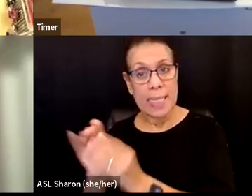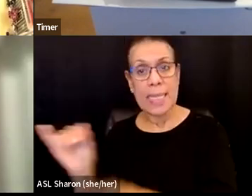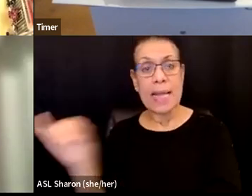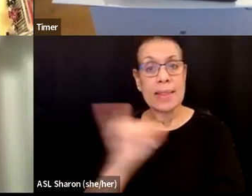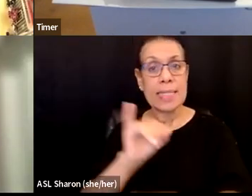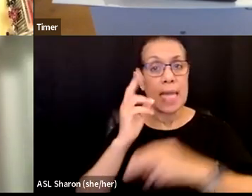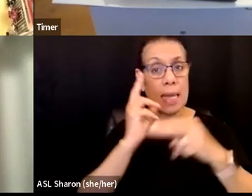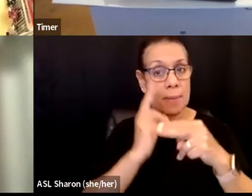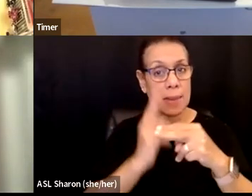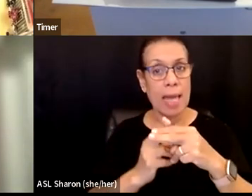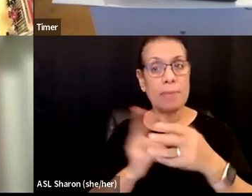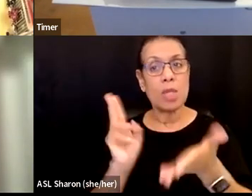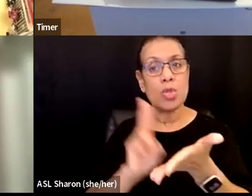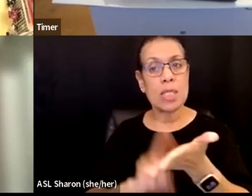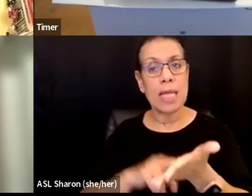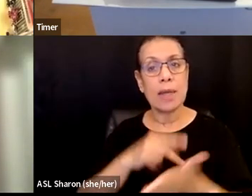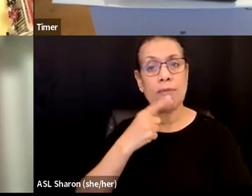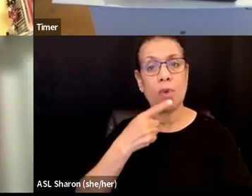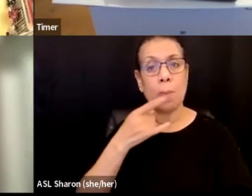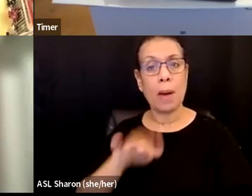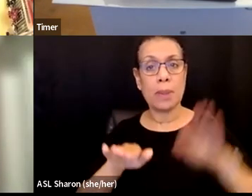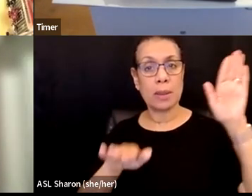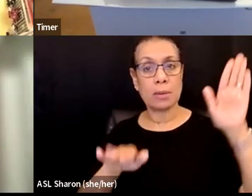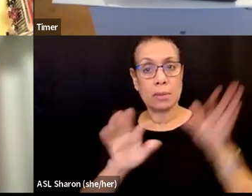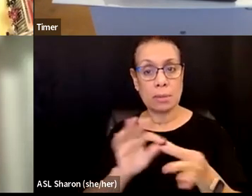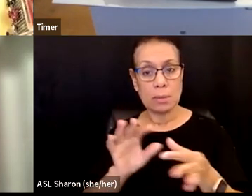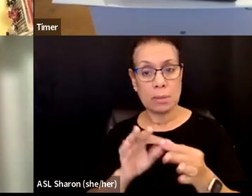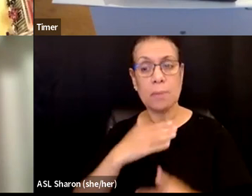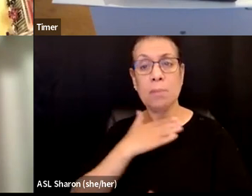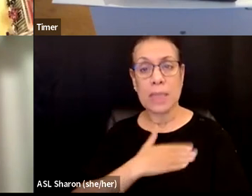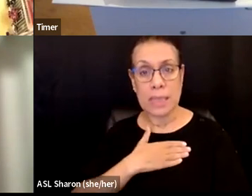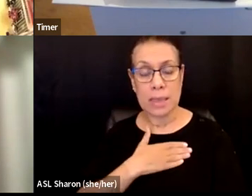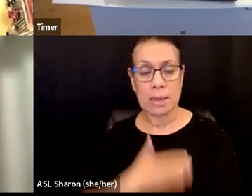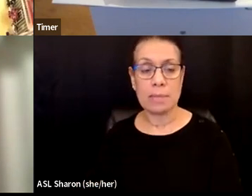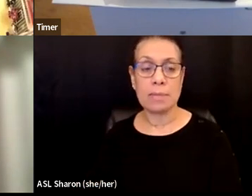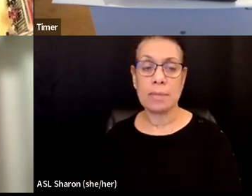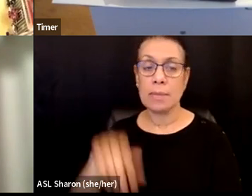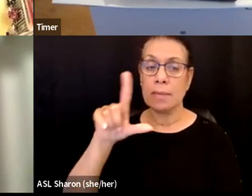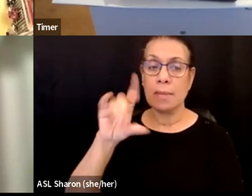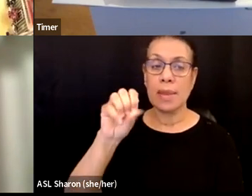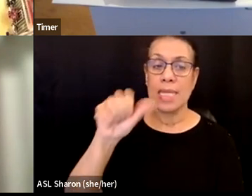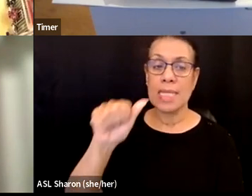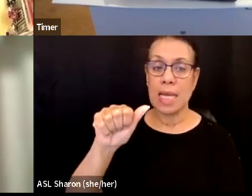that you used to sign up for public comment that will help us identify you thank you lisa